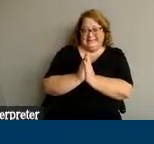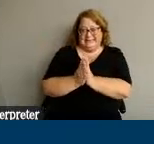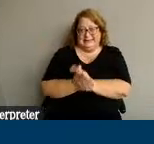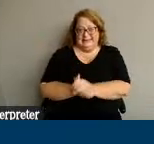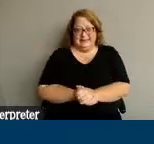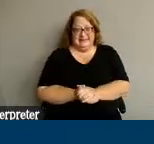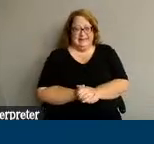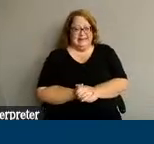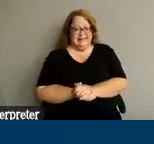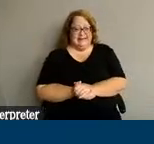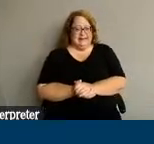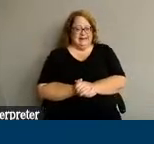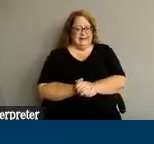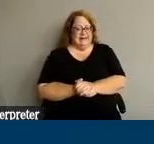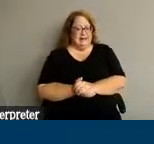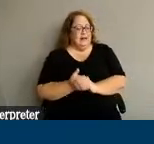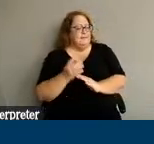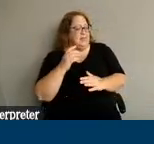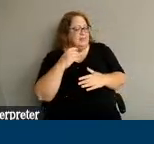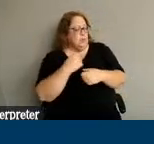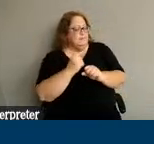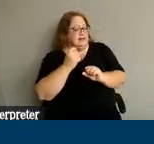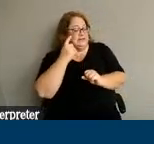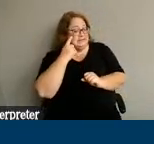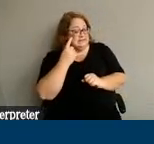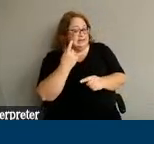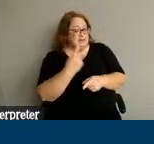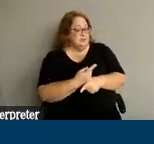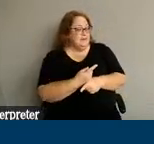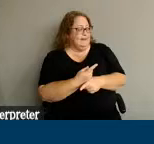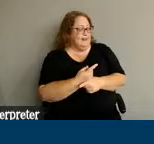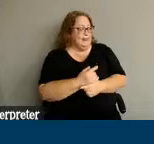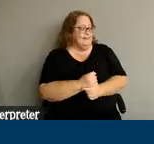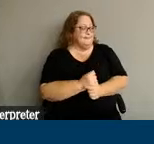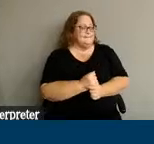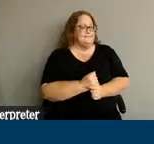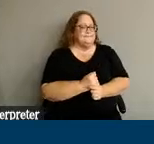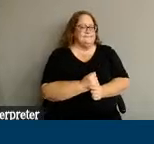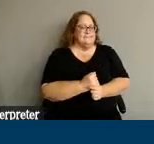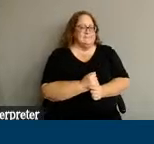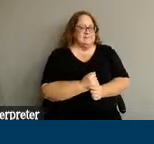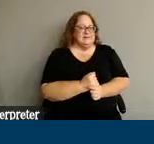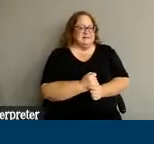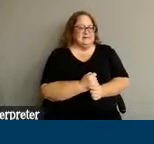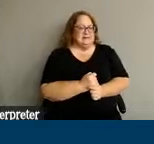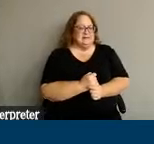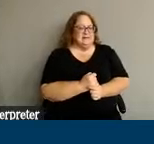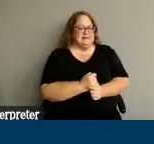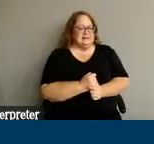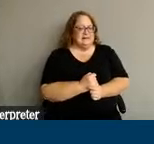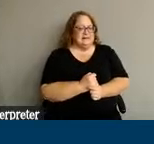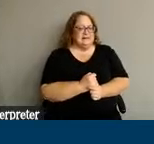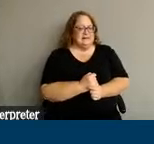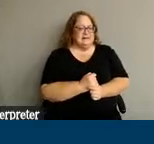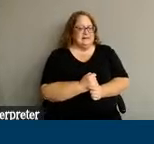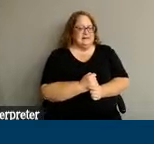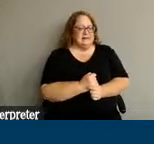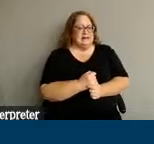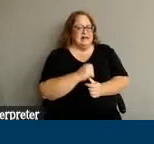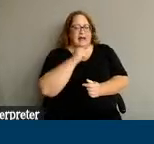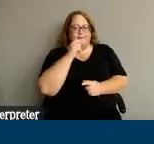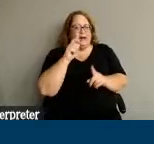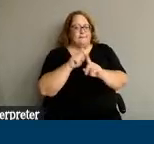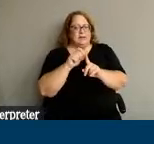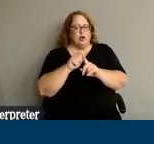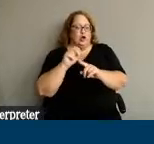that. I don't know. But If I know I'm not thinking